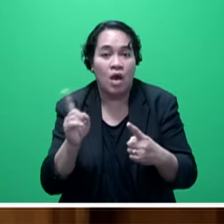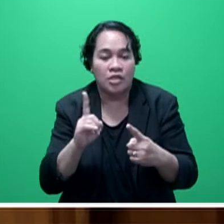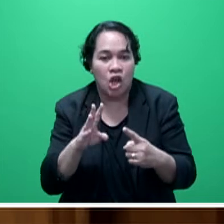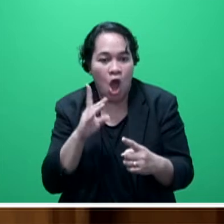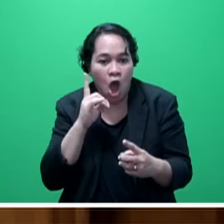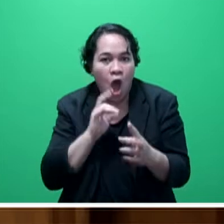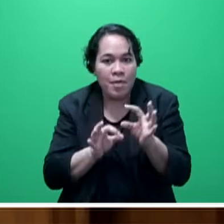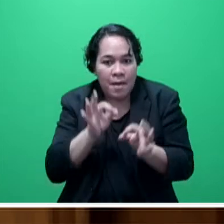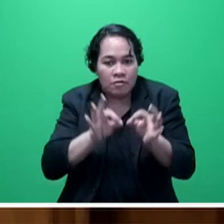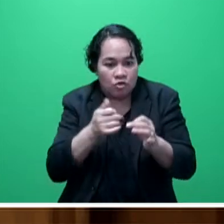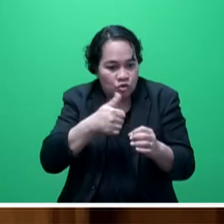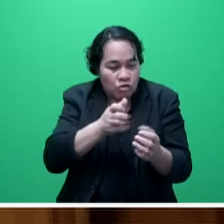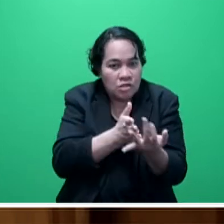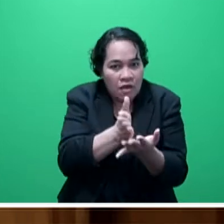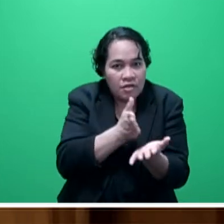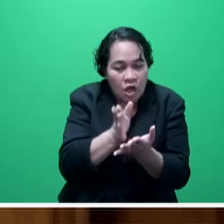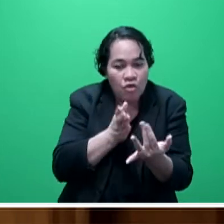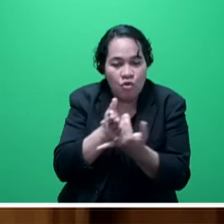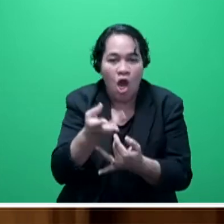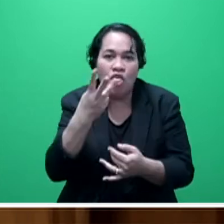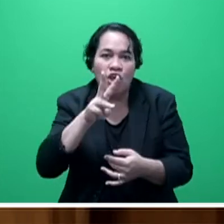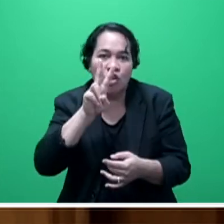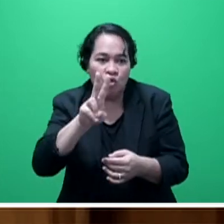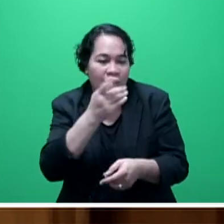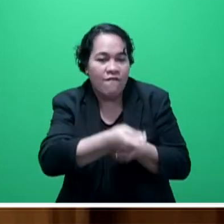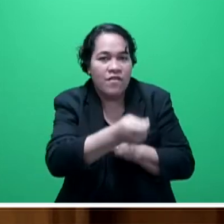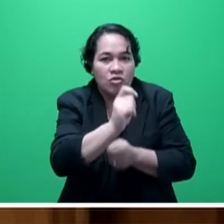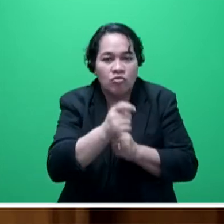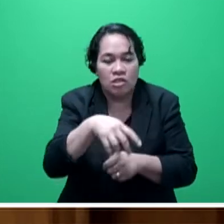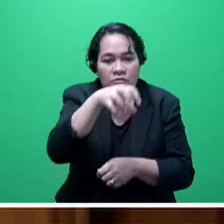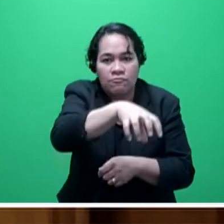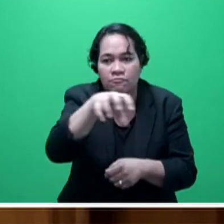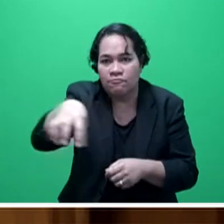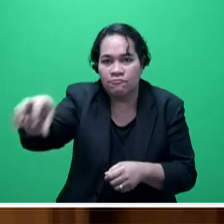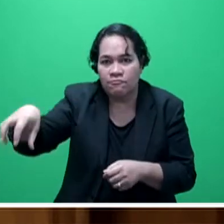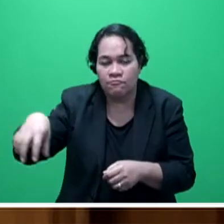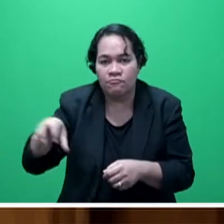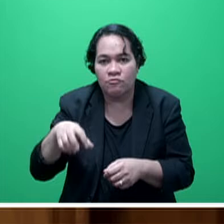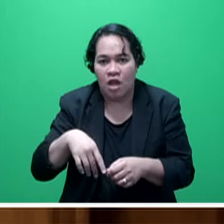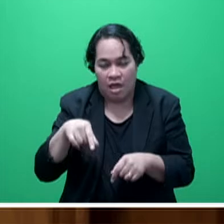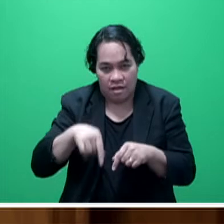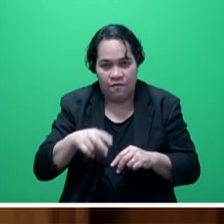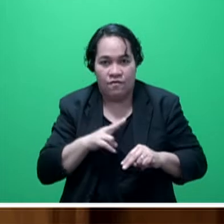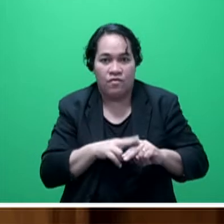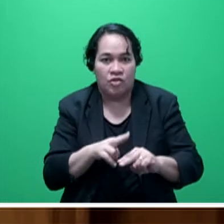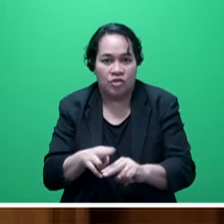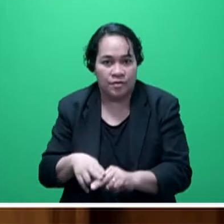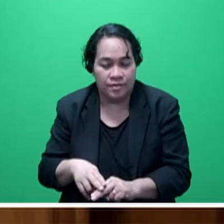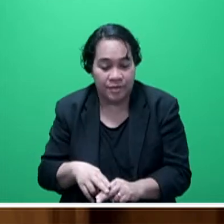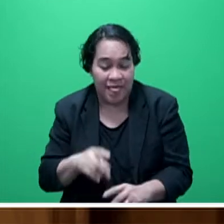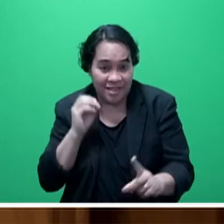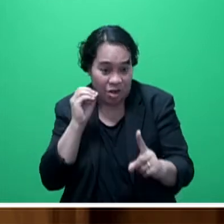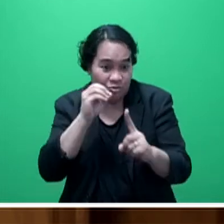optimizing services delivered through our 32 fisheries service centres nationwide. Under this